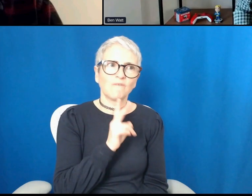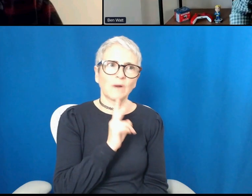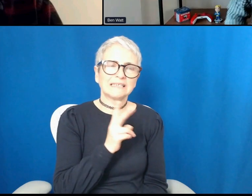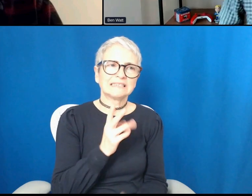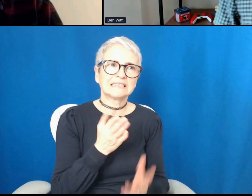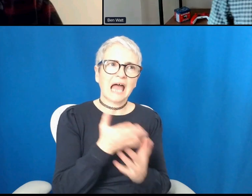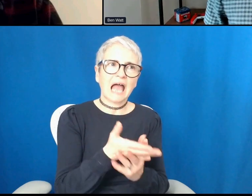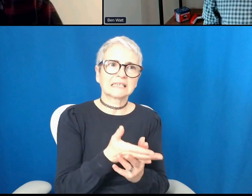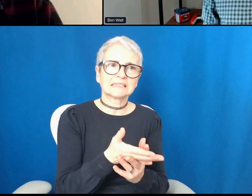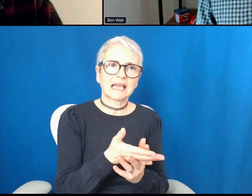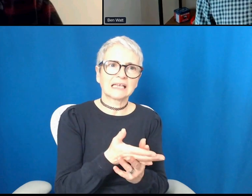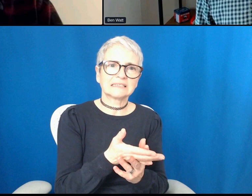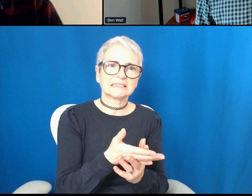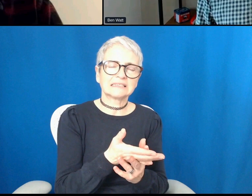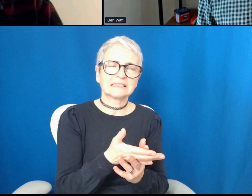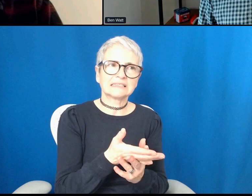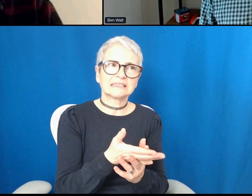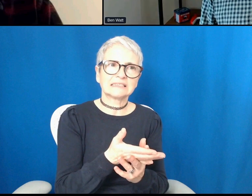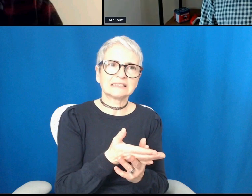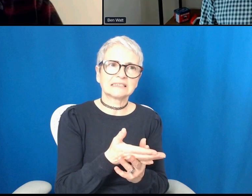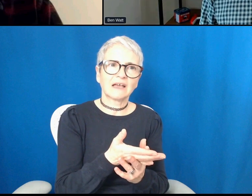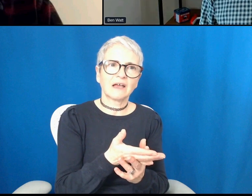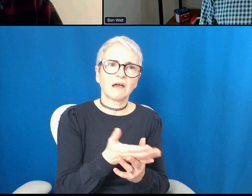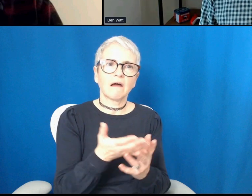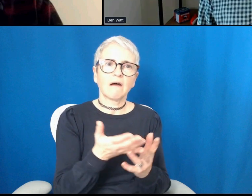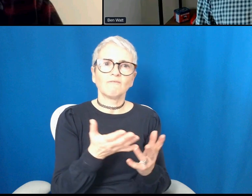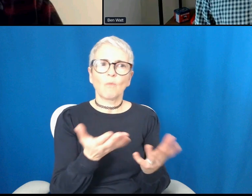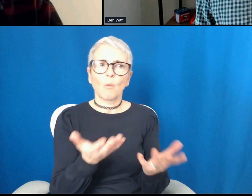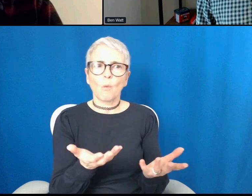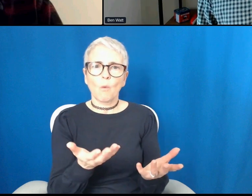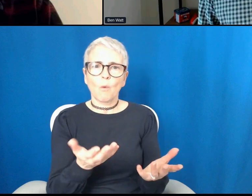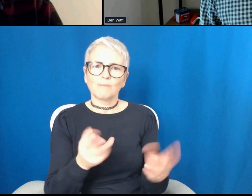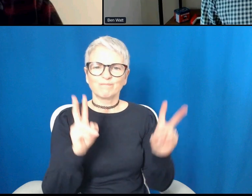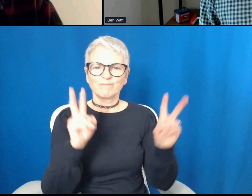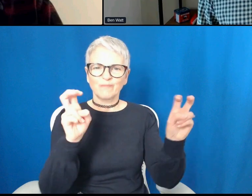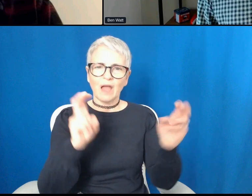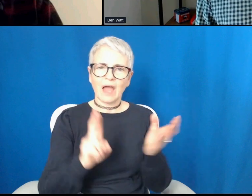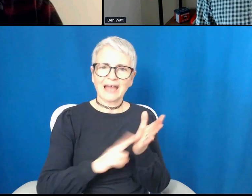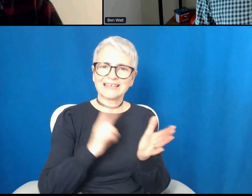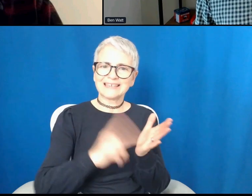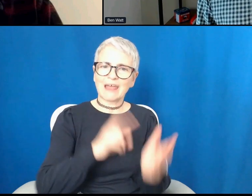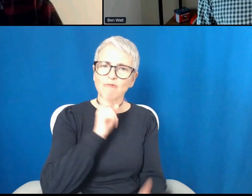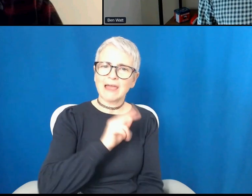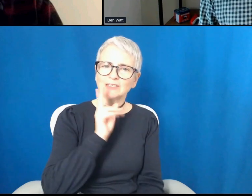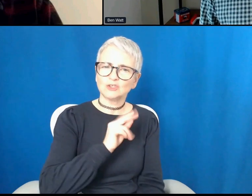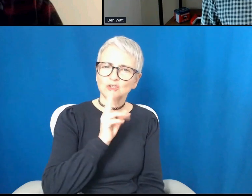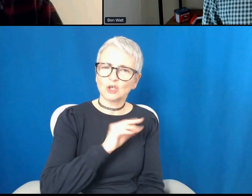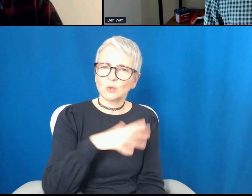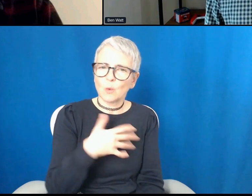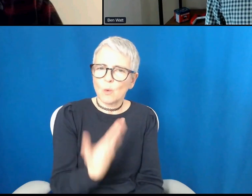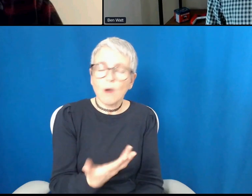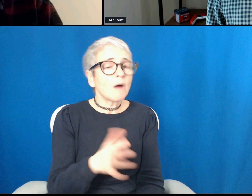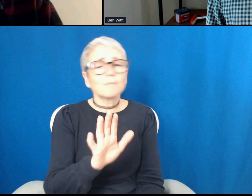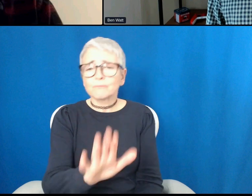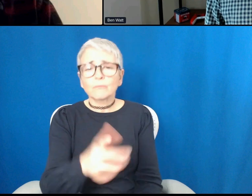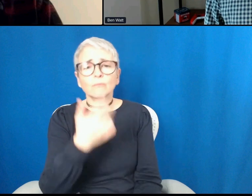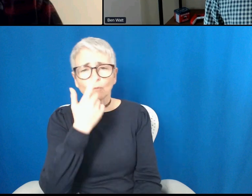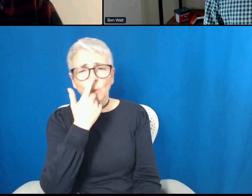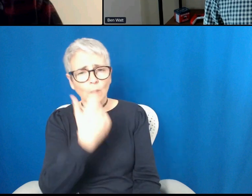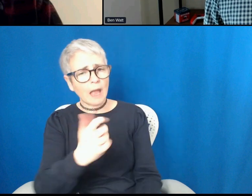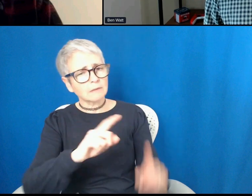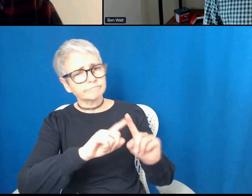screen readers, e.g. reading out the clickable options? Yeah, I mean, you can mix all these features together.